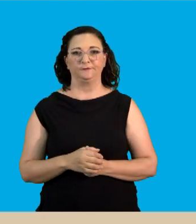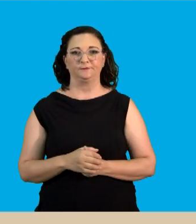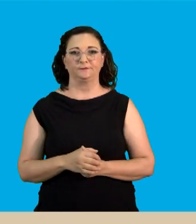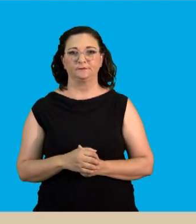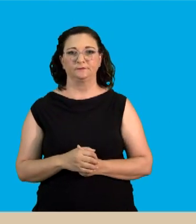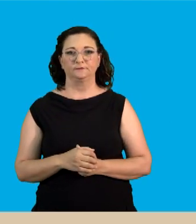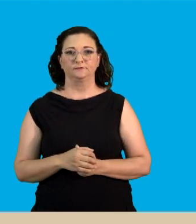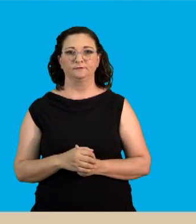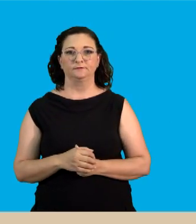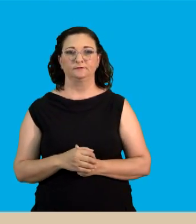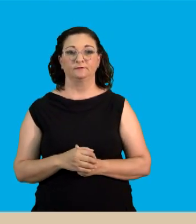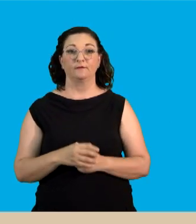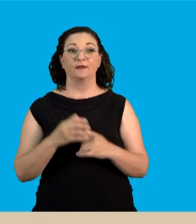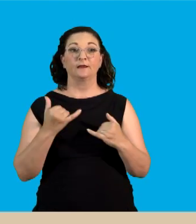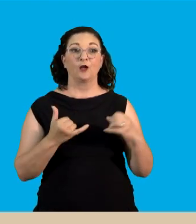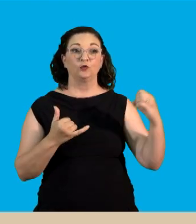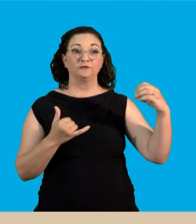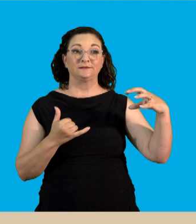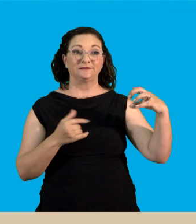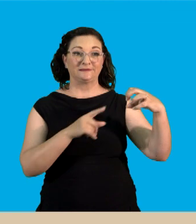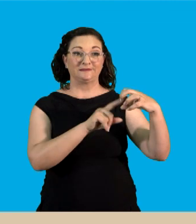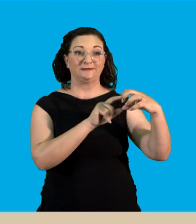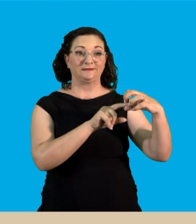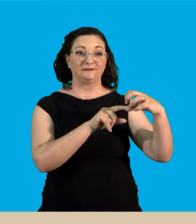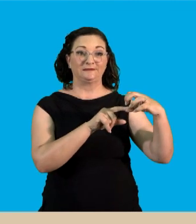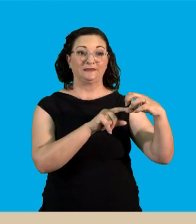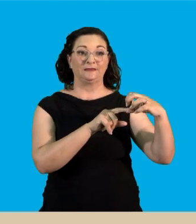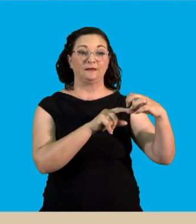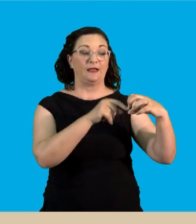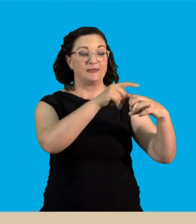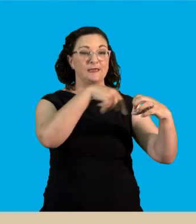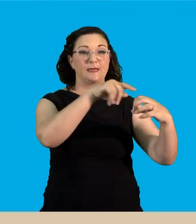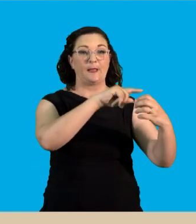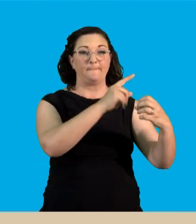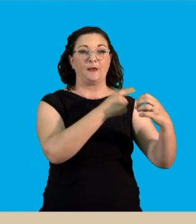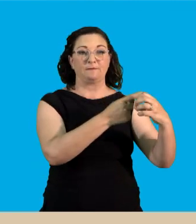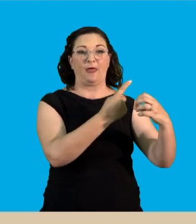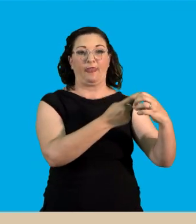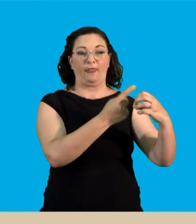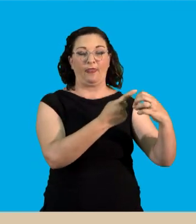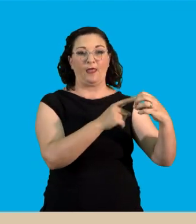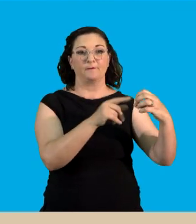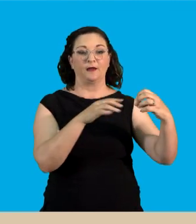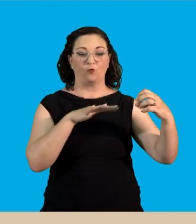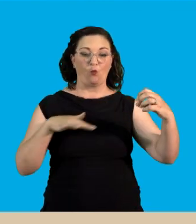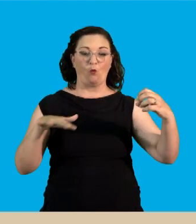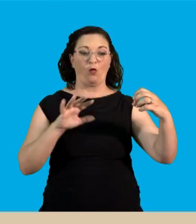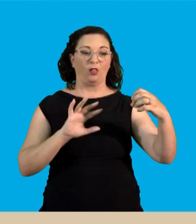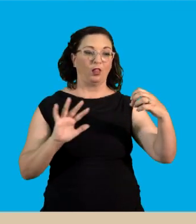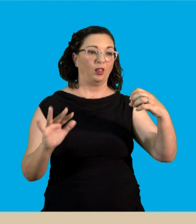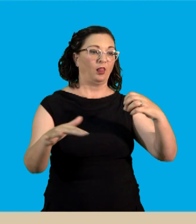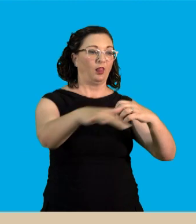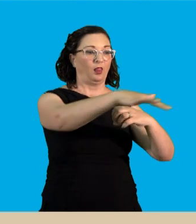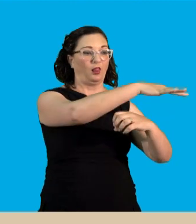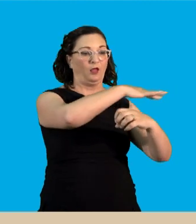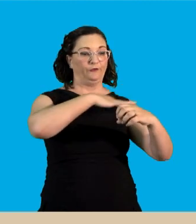or objects. Now the sun, it spins at the center and all objects orbit around